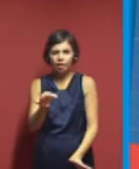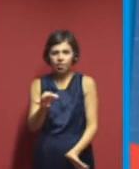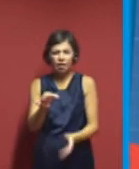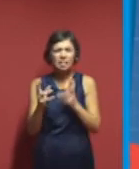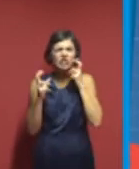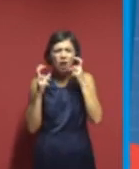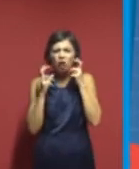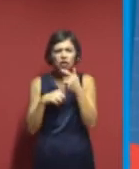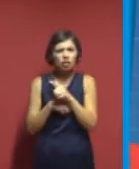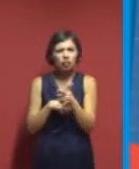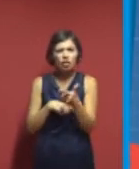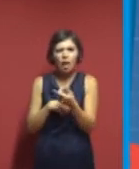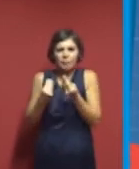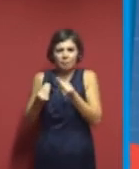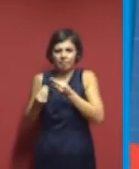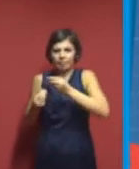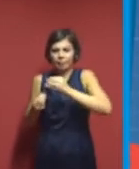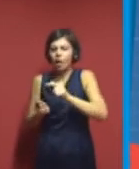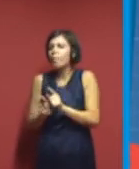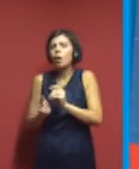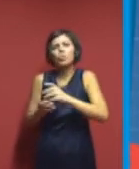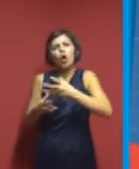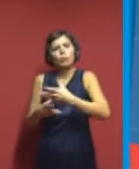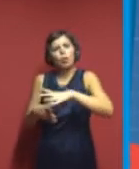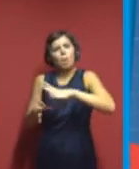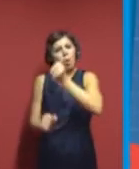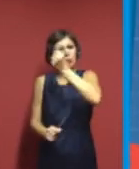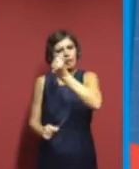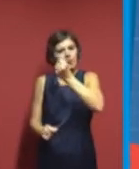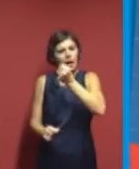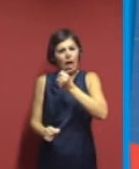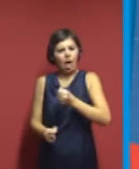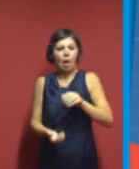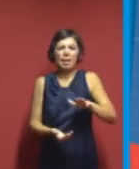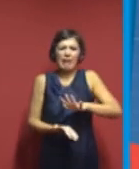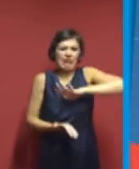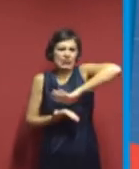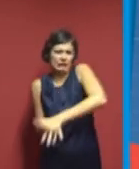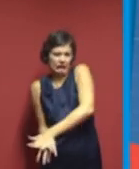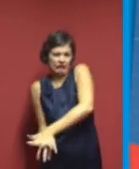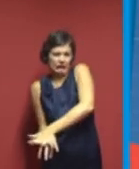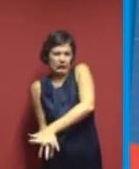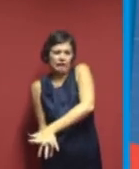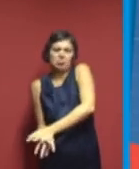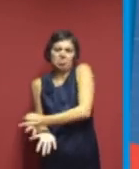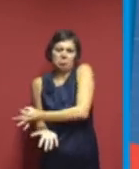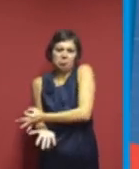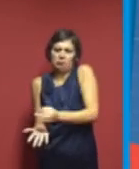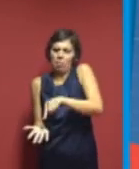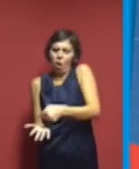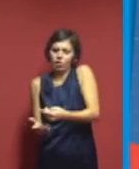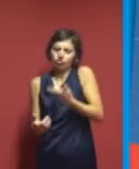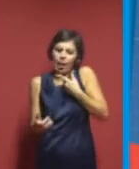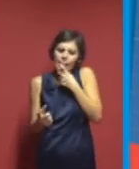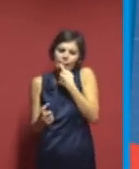under the label, and then walk. It's fantastic how little effort is invested in this, you know, and yet it